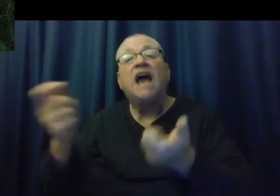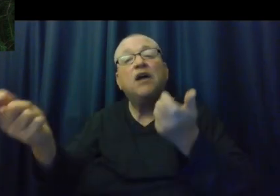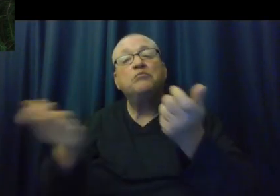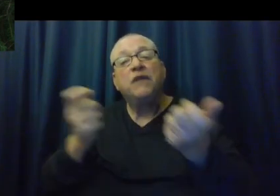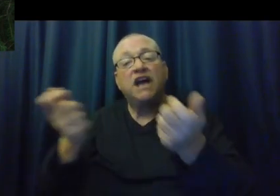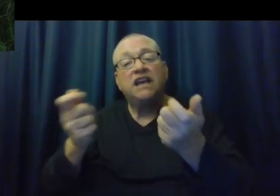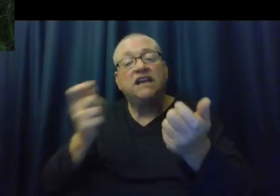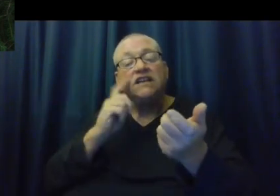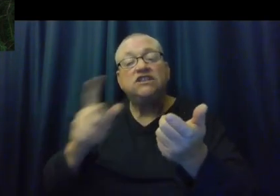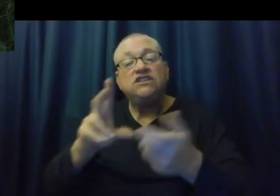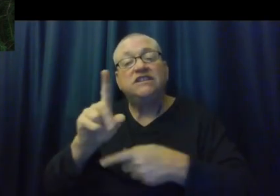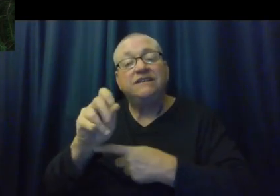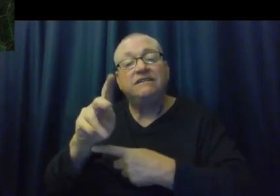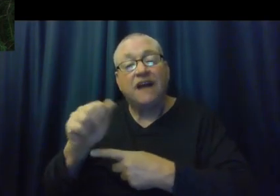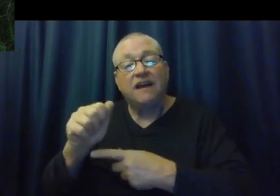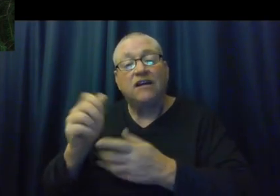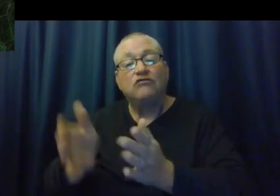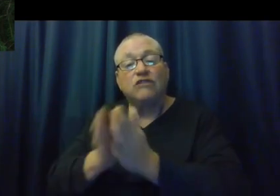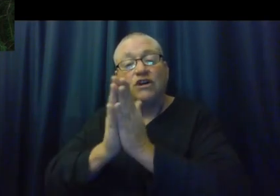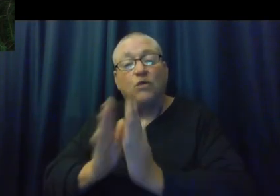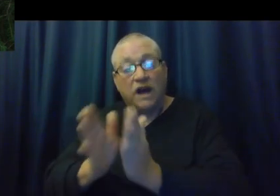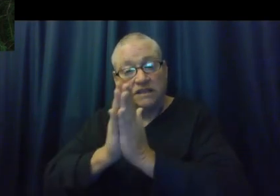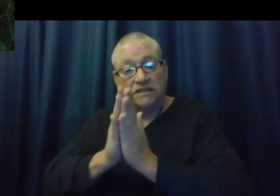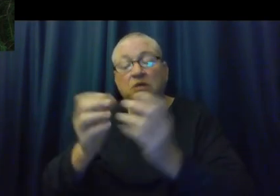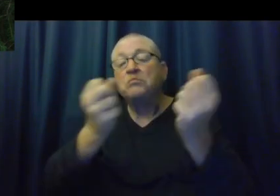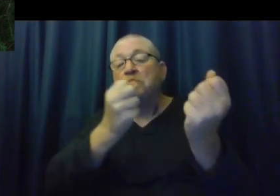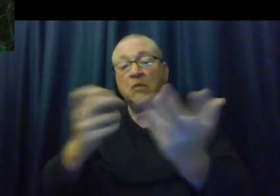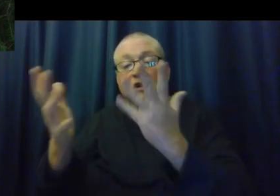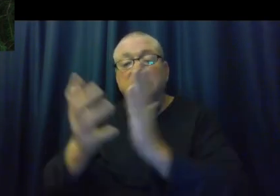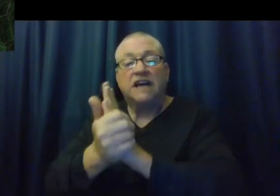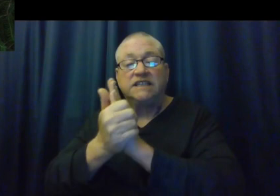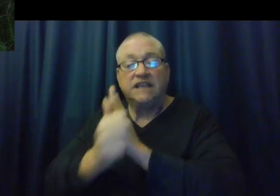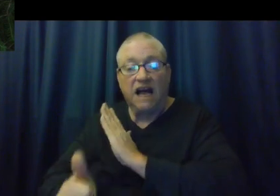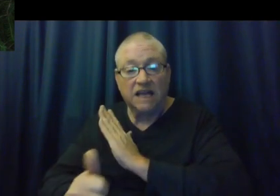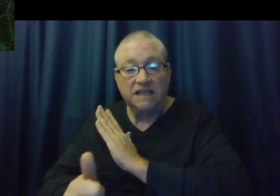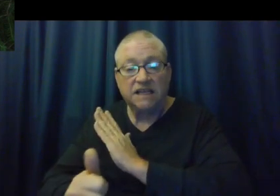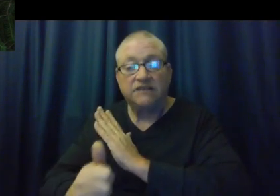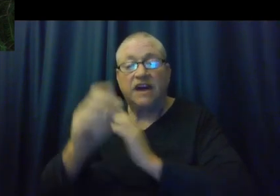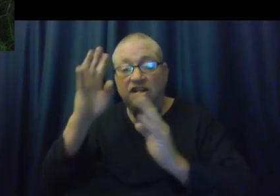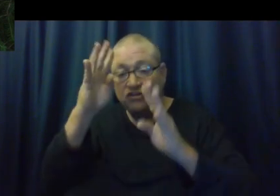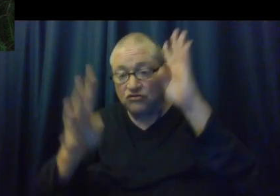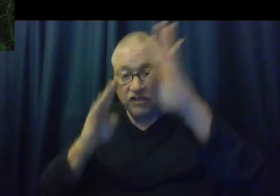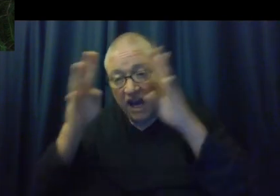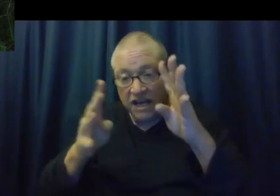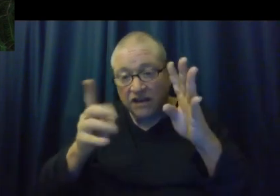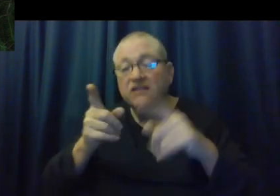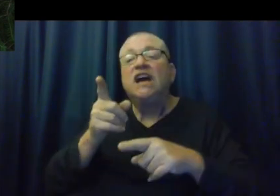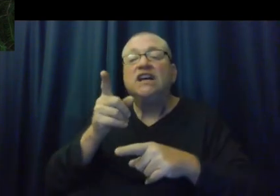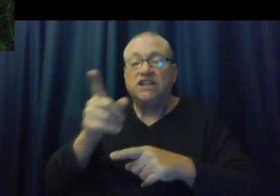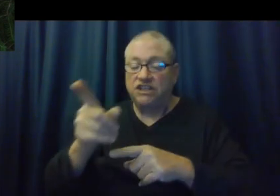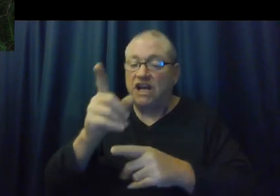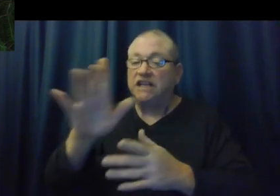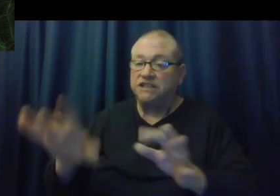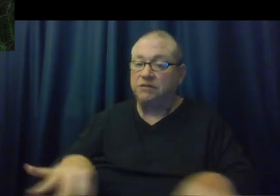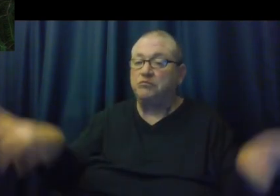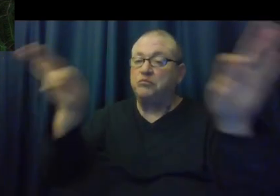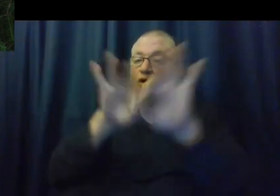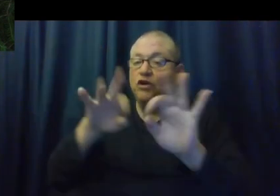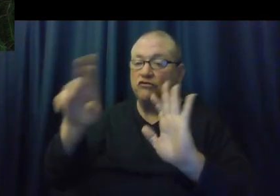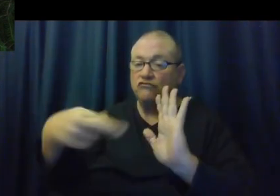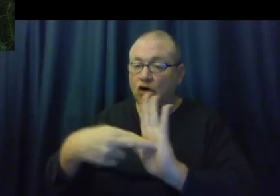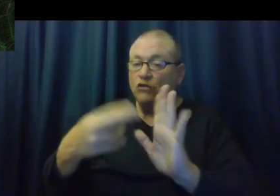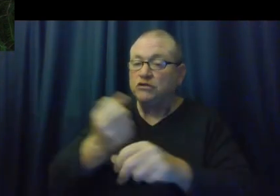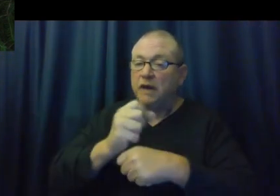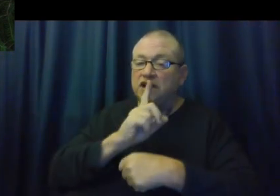and managed ongoing projects and data requests. Multi-talented and creative, Ellen has a central role in making sure